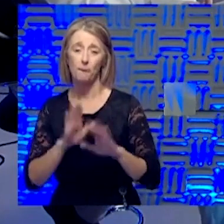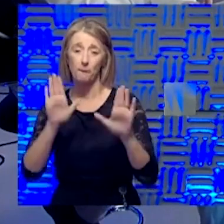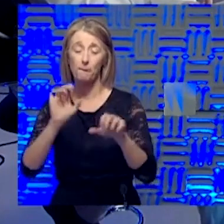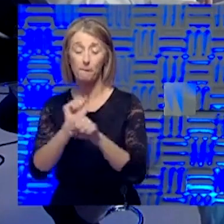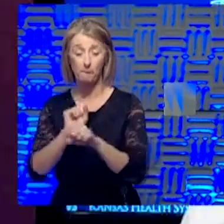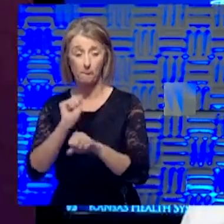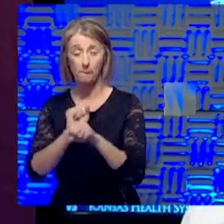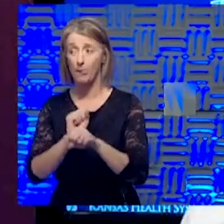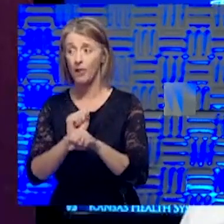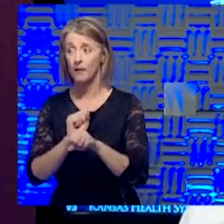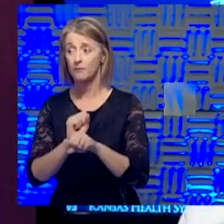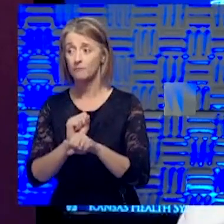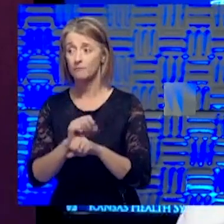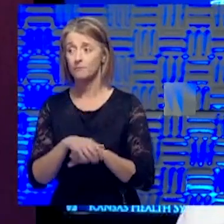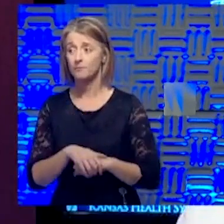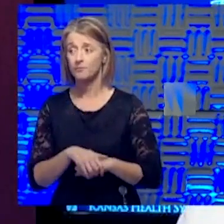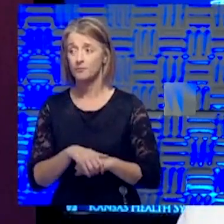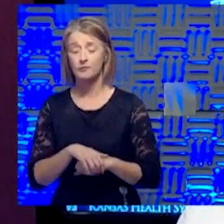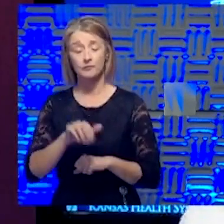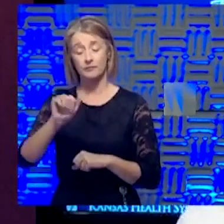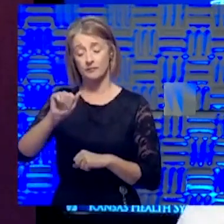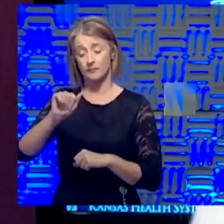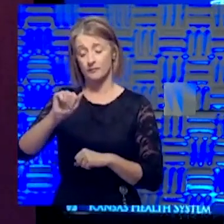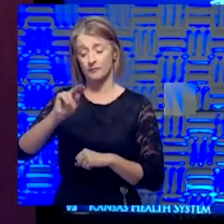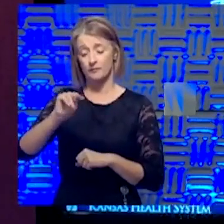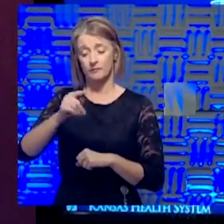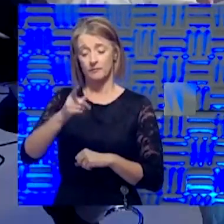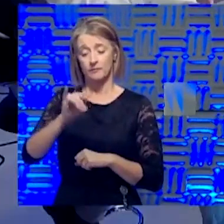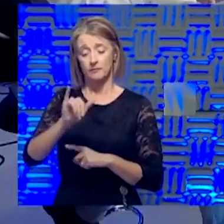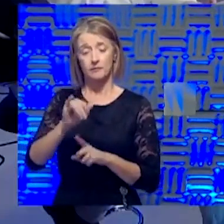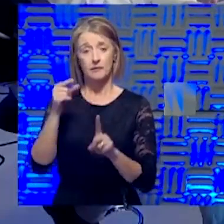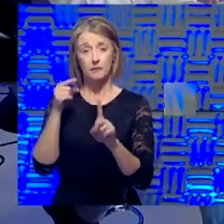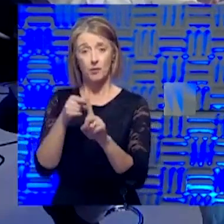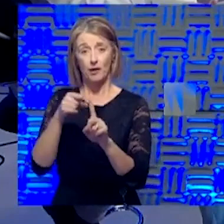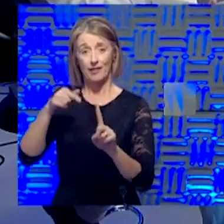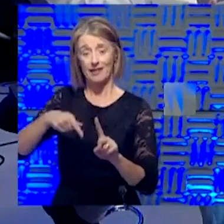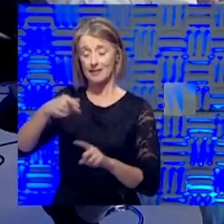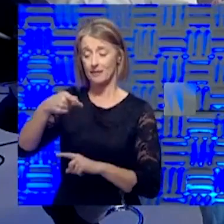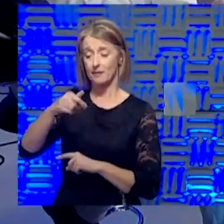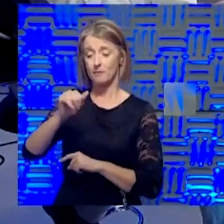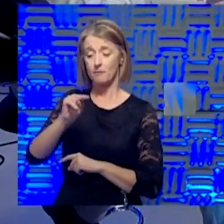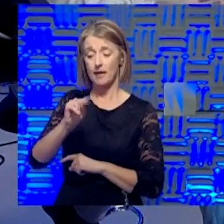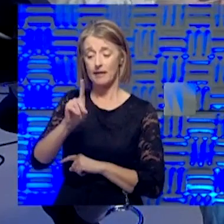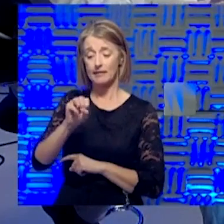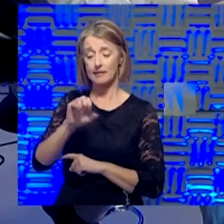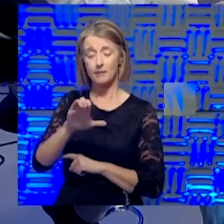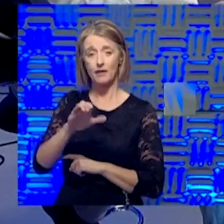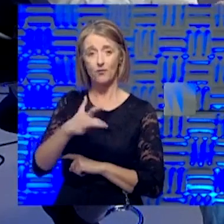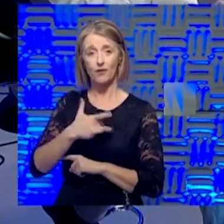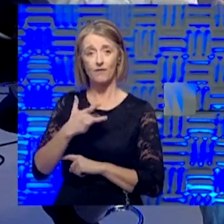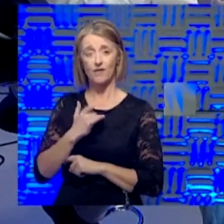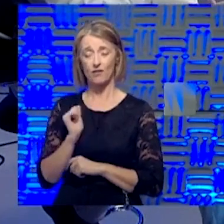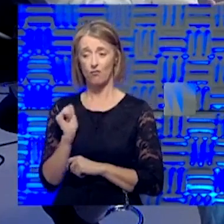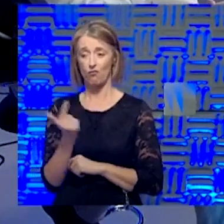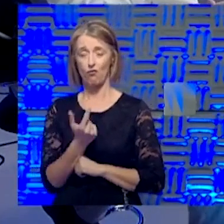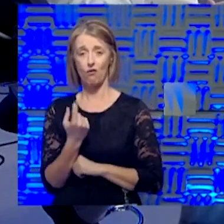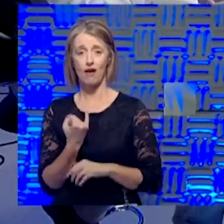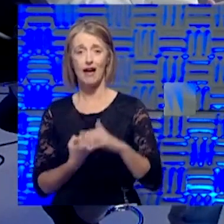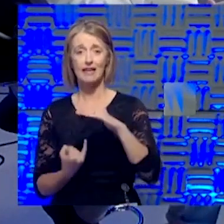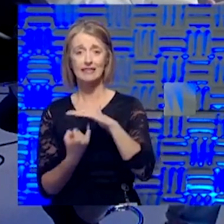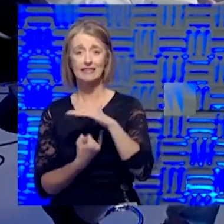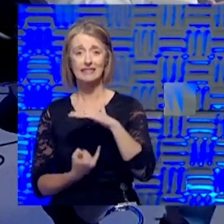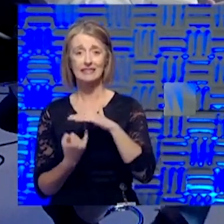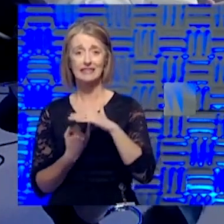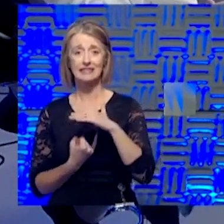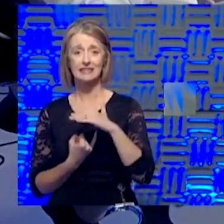And I just want to reflecting on Anthony's point that in some ways this pandemic has made us all feel isolated. And sometimes that's